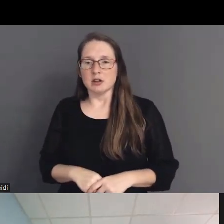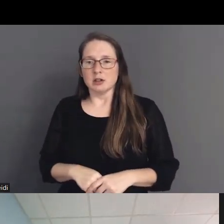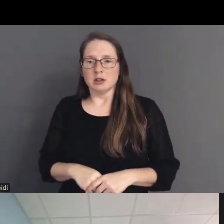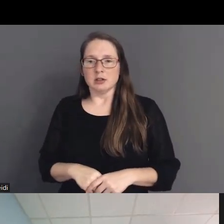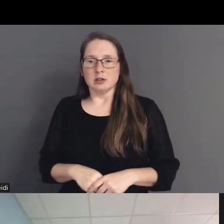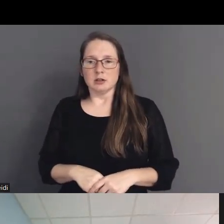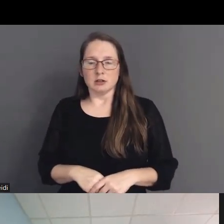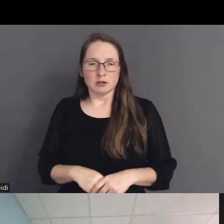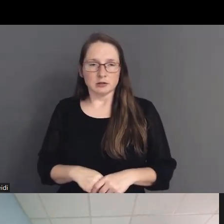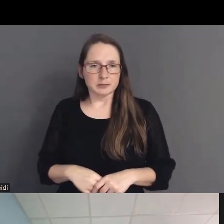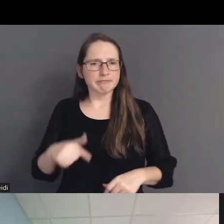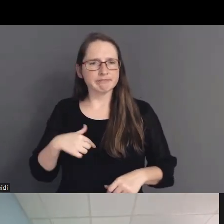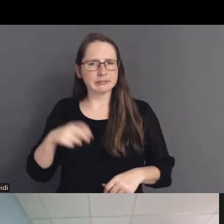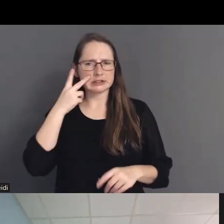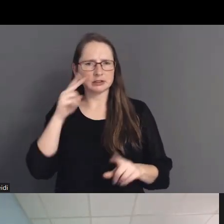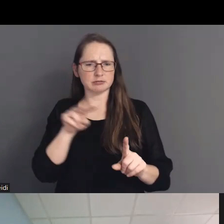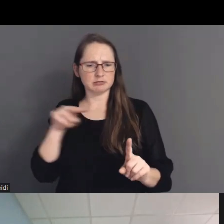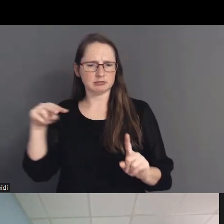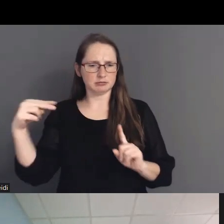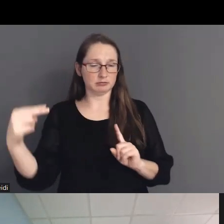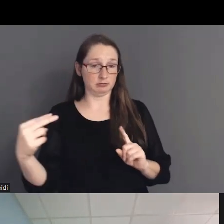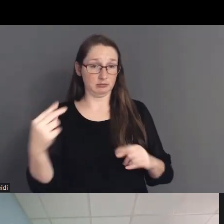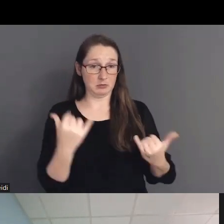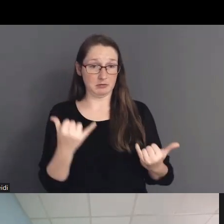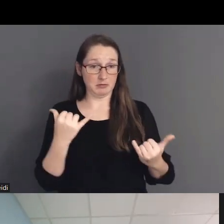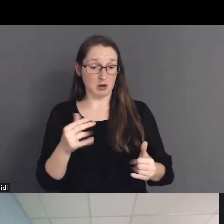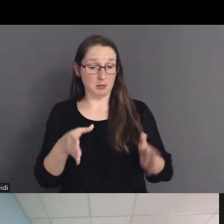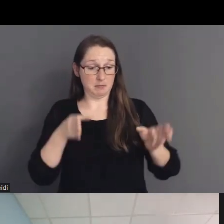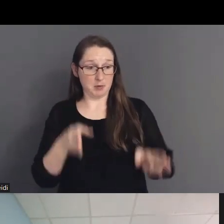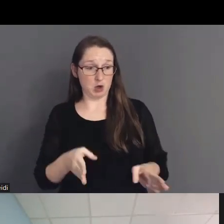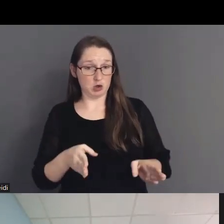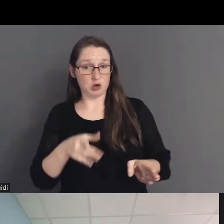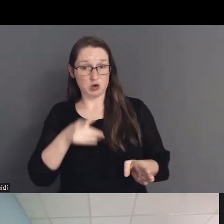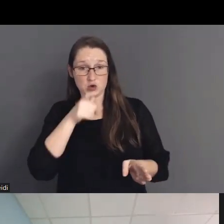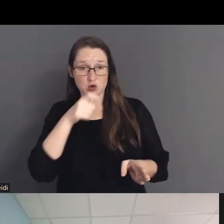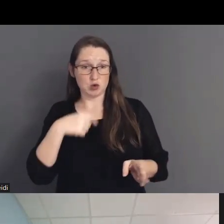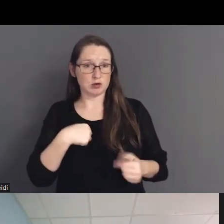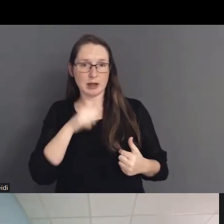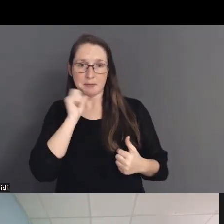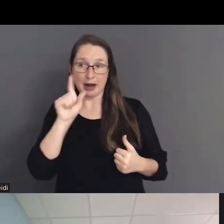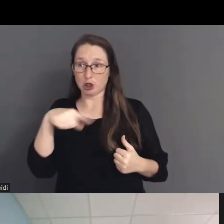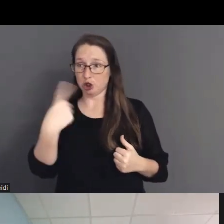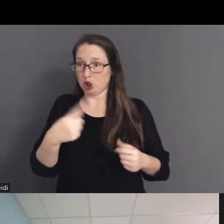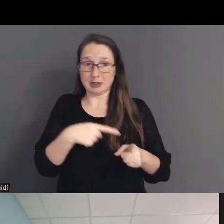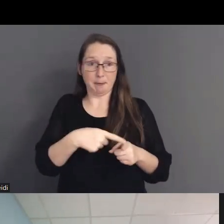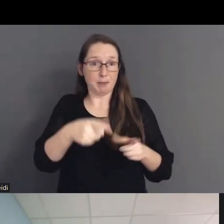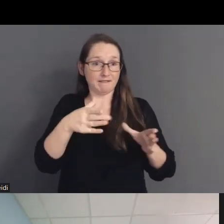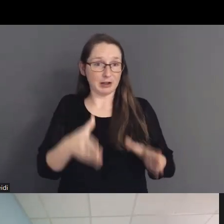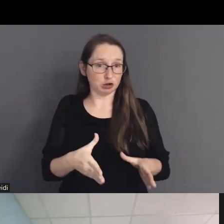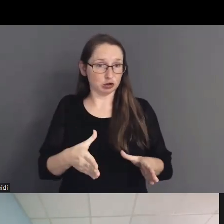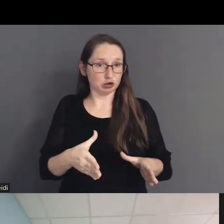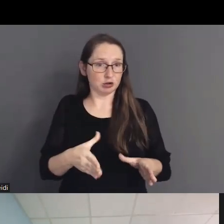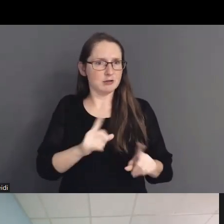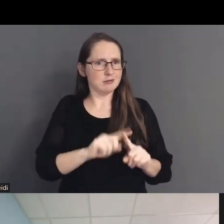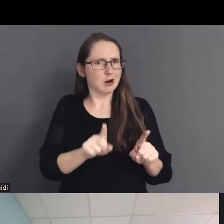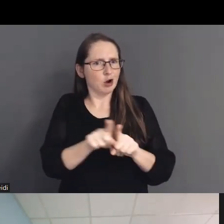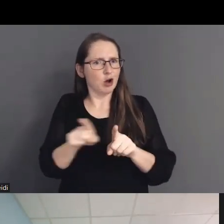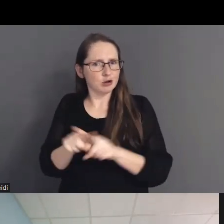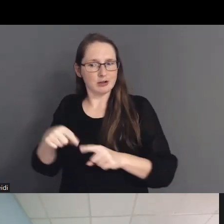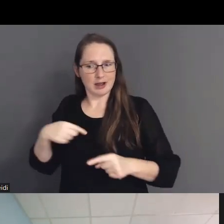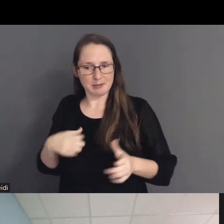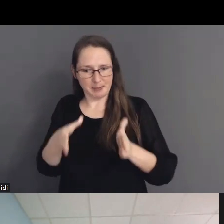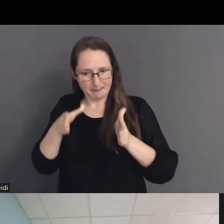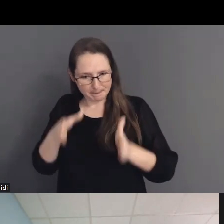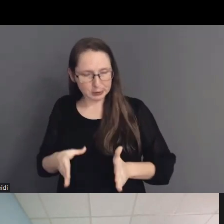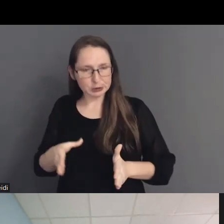And then I look at the other side of this, right? So being a person who is not just a professional in the field, but also an